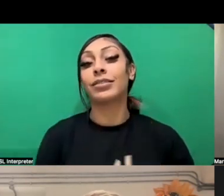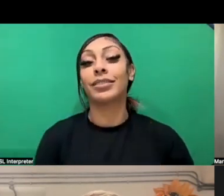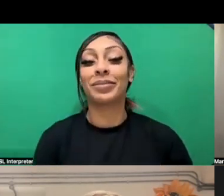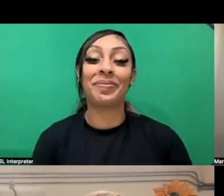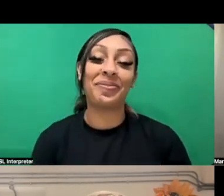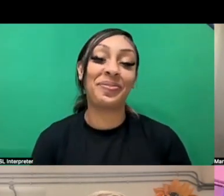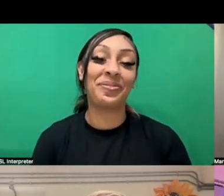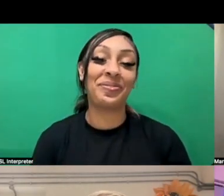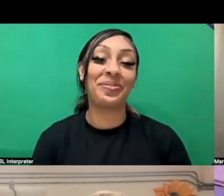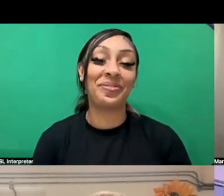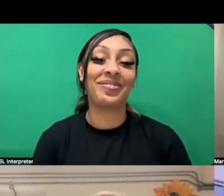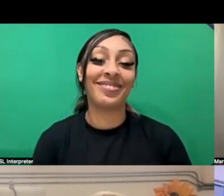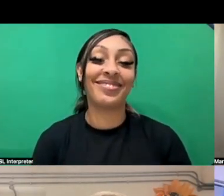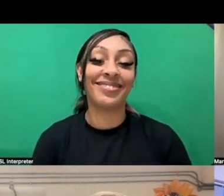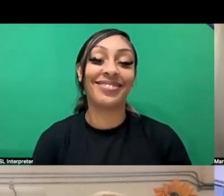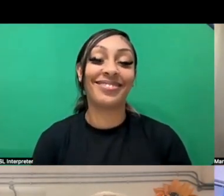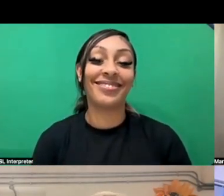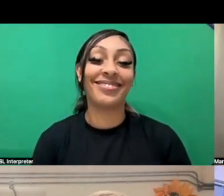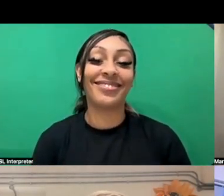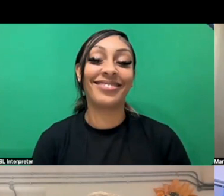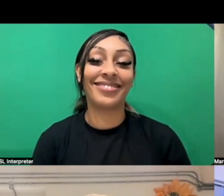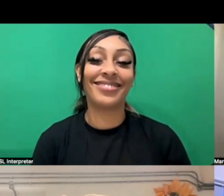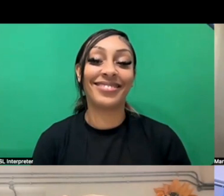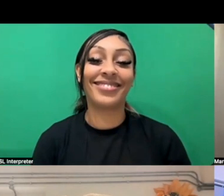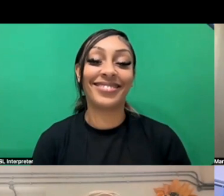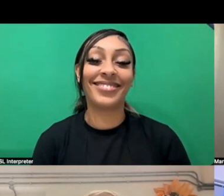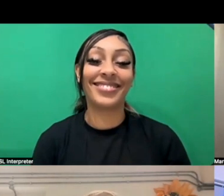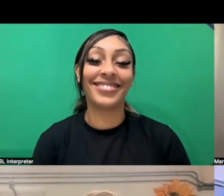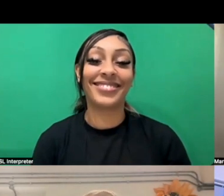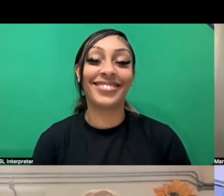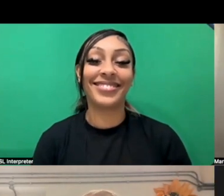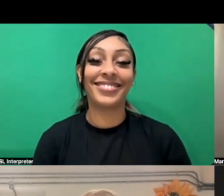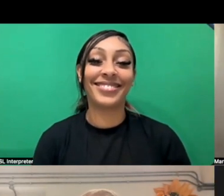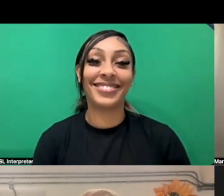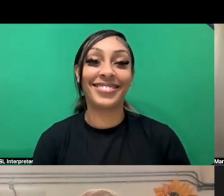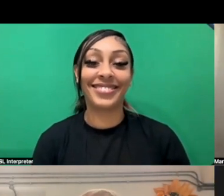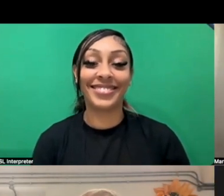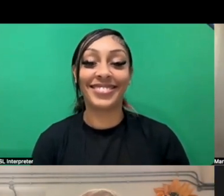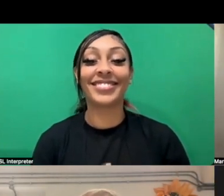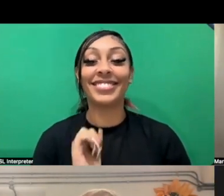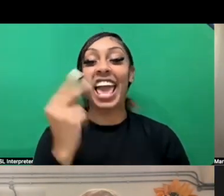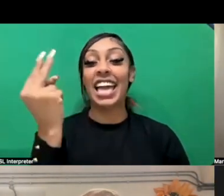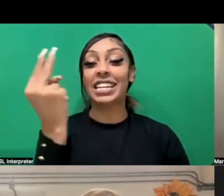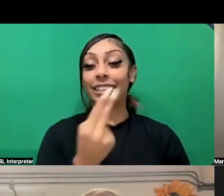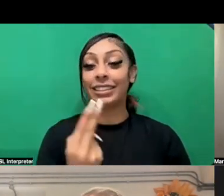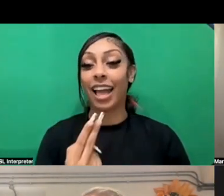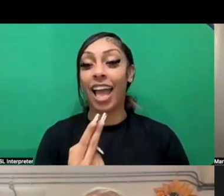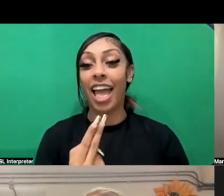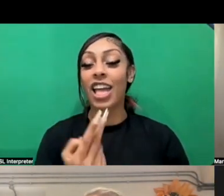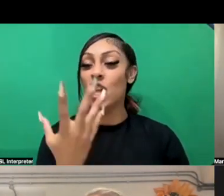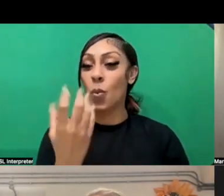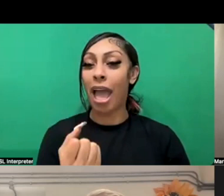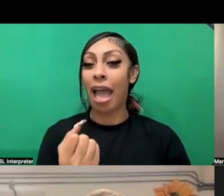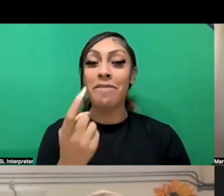Brilliant. Just on that thread, Roger, I just wonder, in designing your instruments, do you have a kind of beta